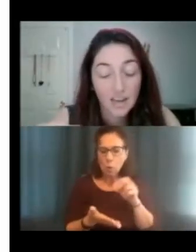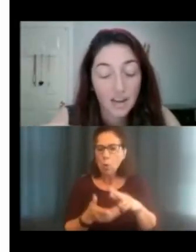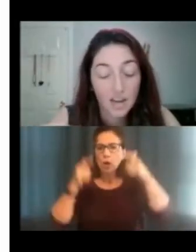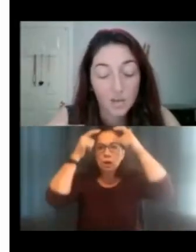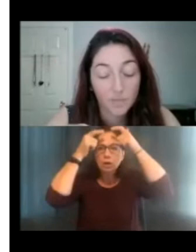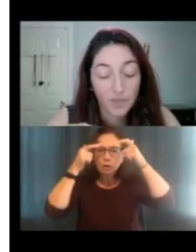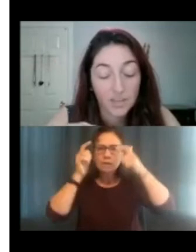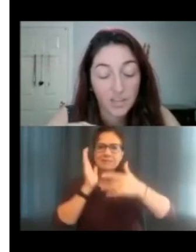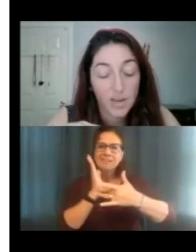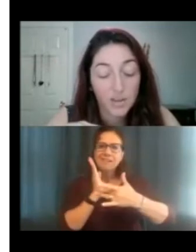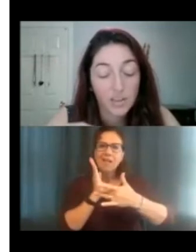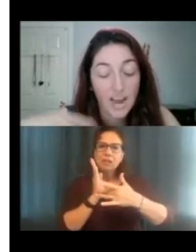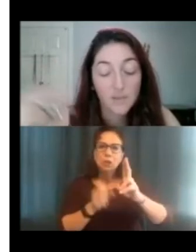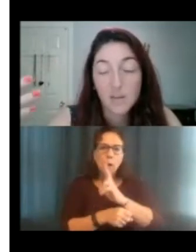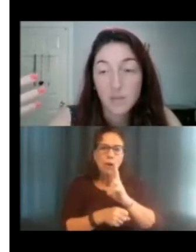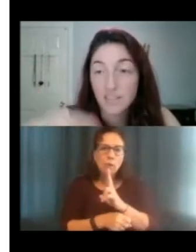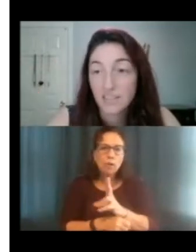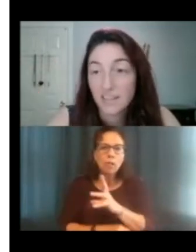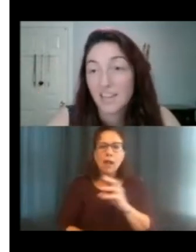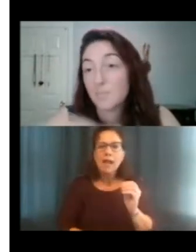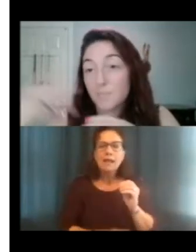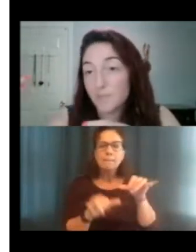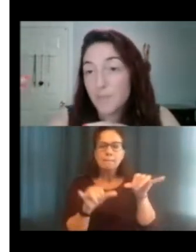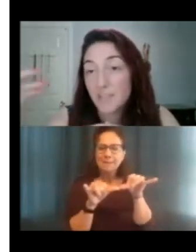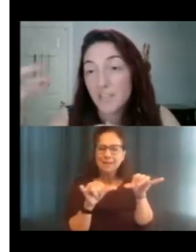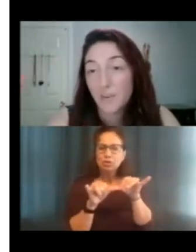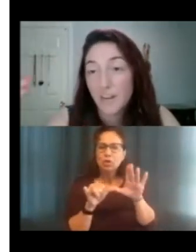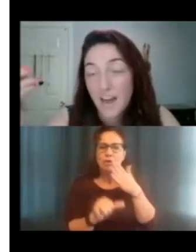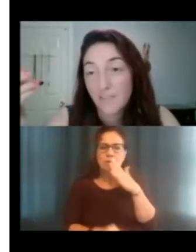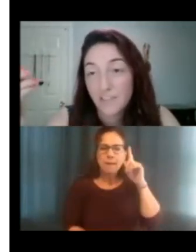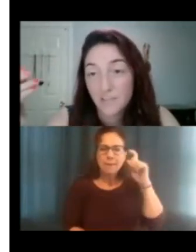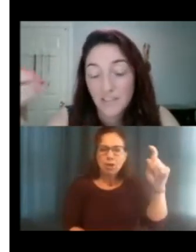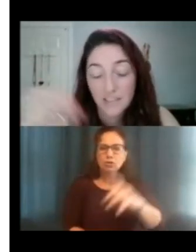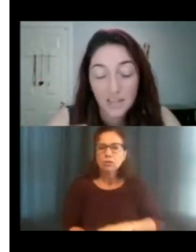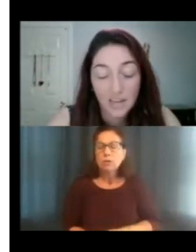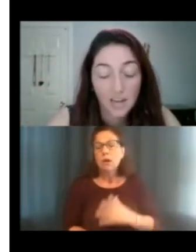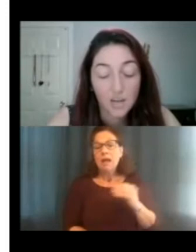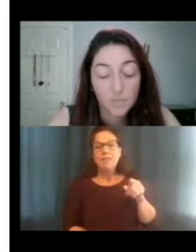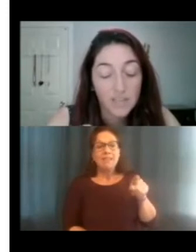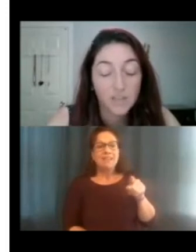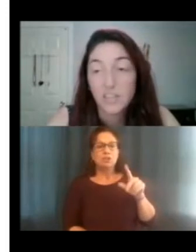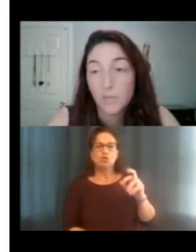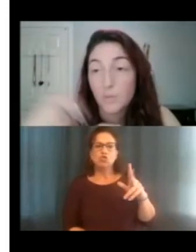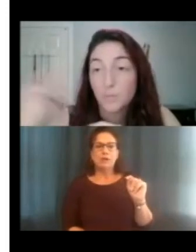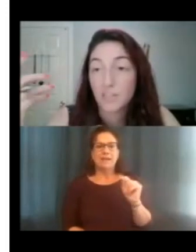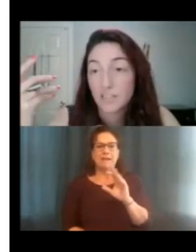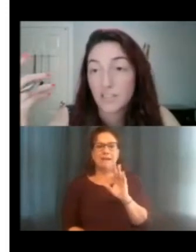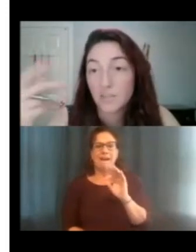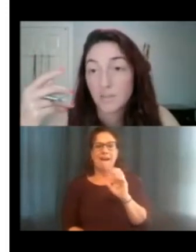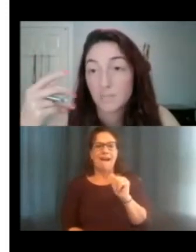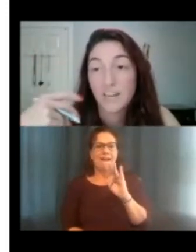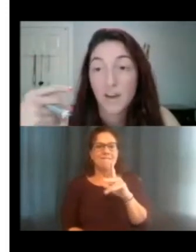technologies, and just measuring how nightmares and maybe this trait affect distress may be associated with